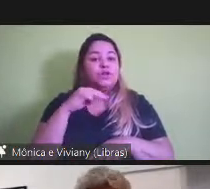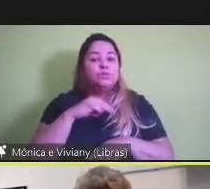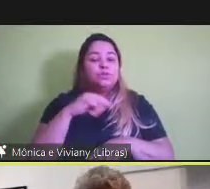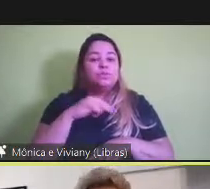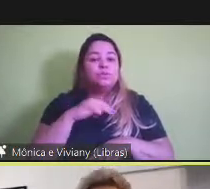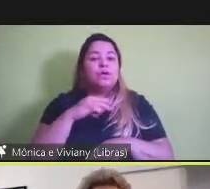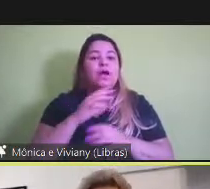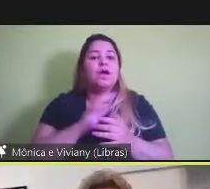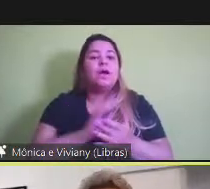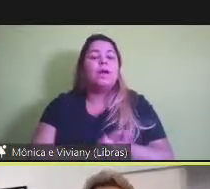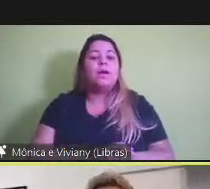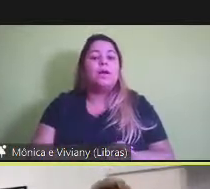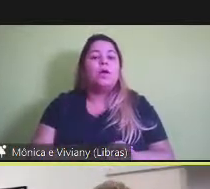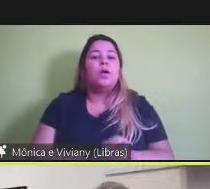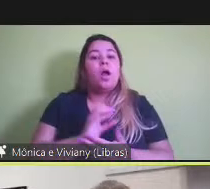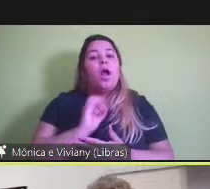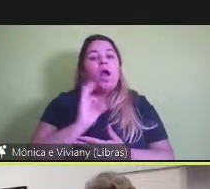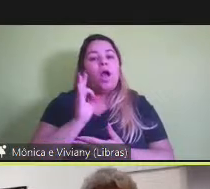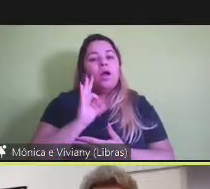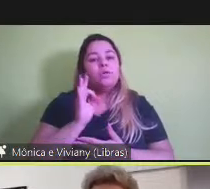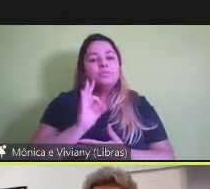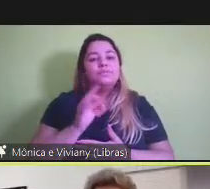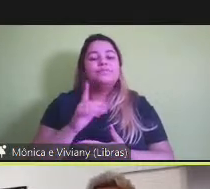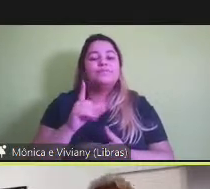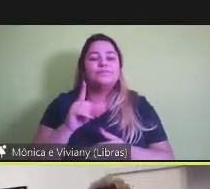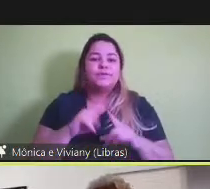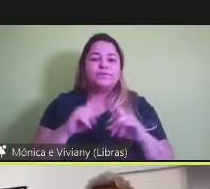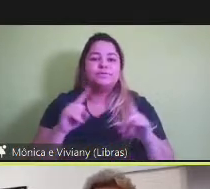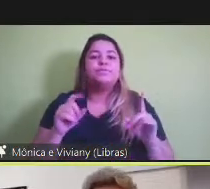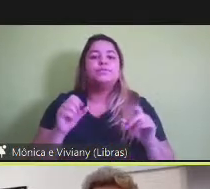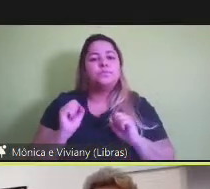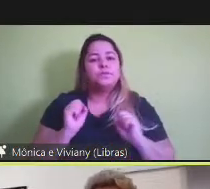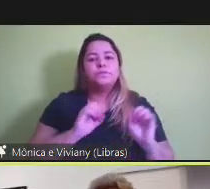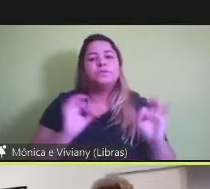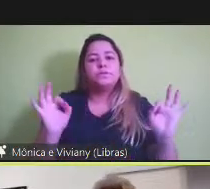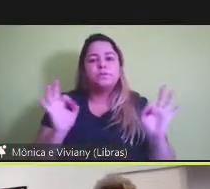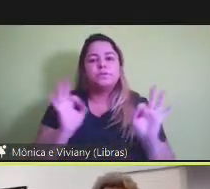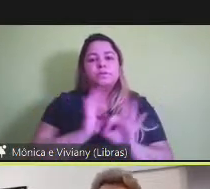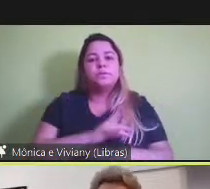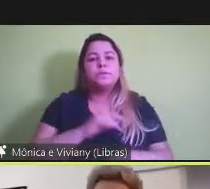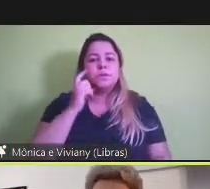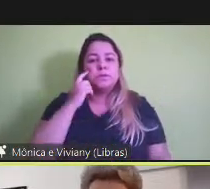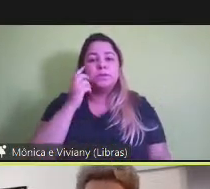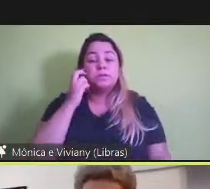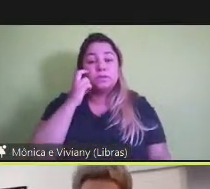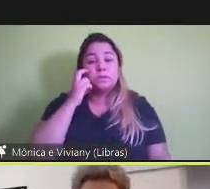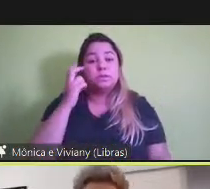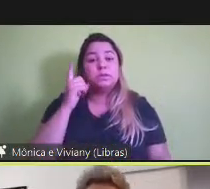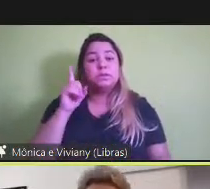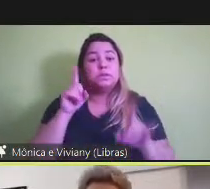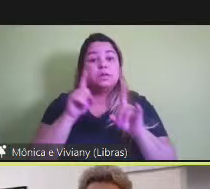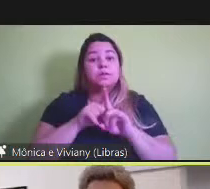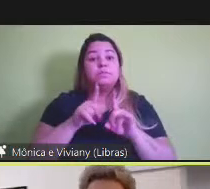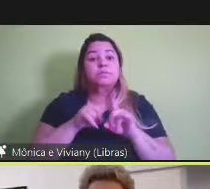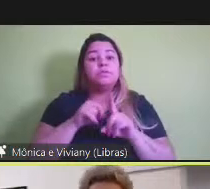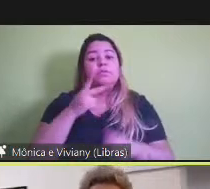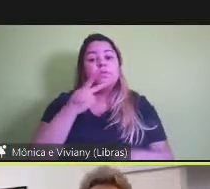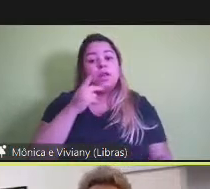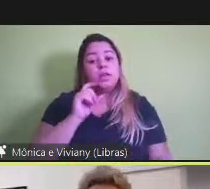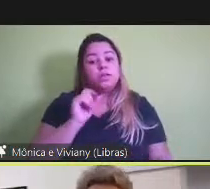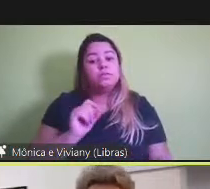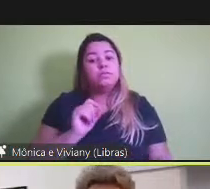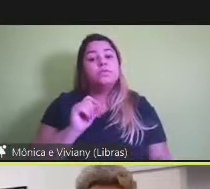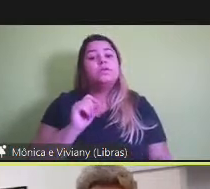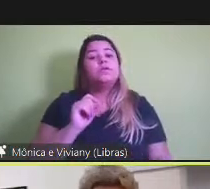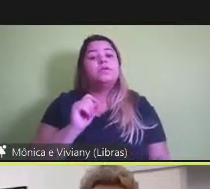I still have 3 minutes. Okay, all right then. But I believe that we can end on this note. That's what